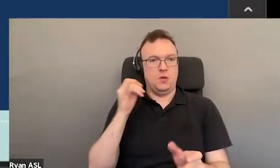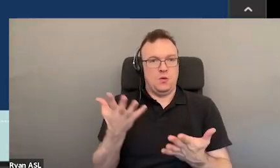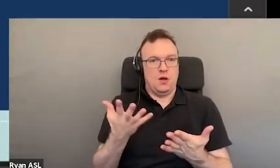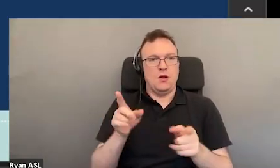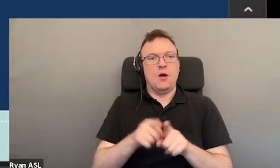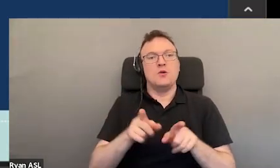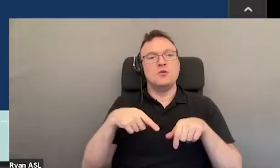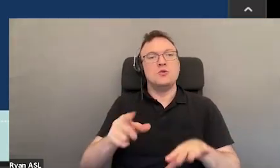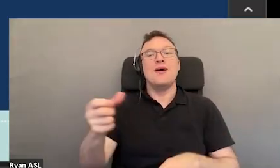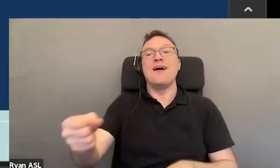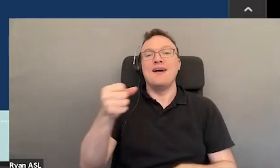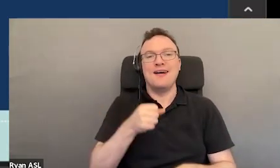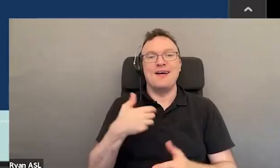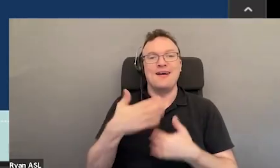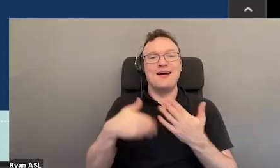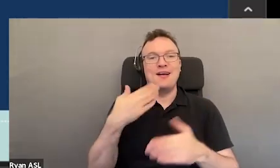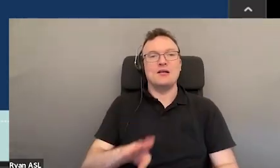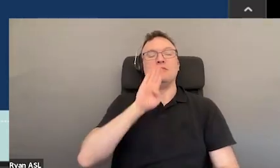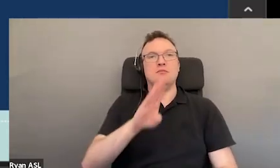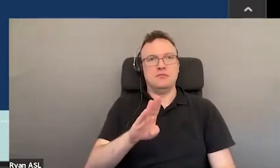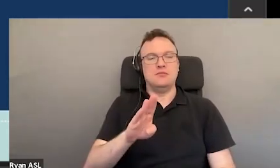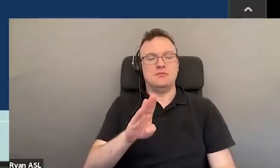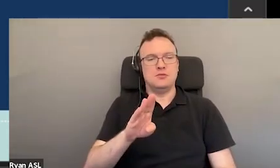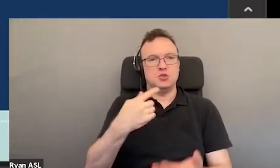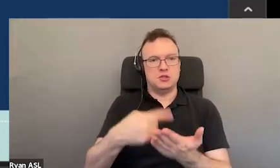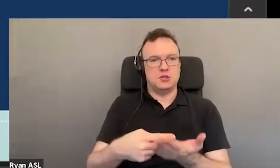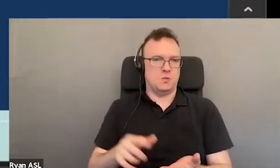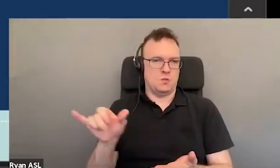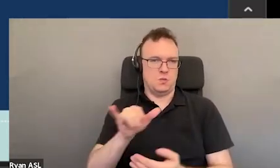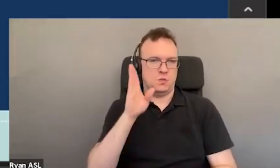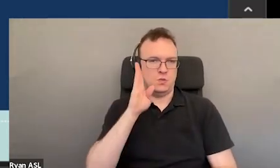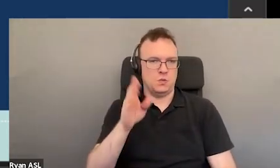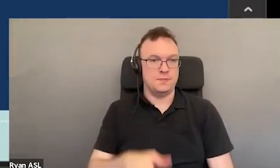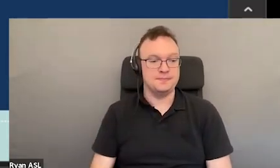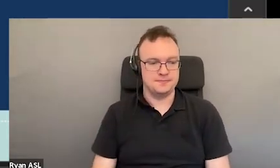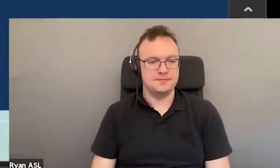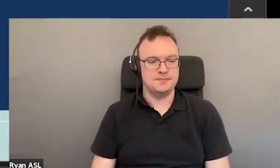the employee is already ensconced within the organization.